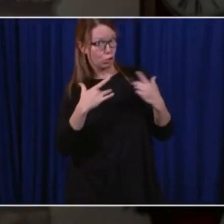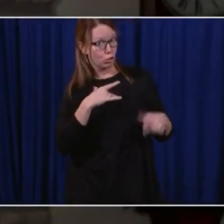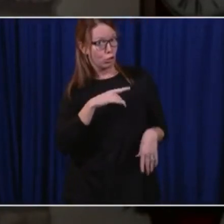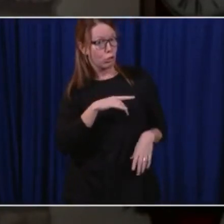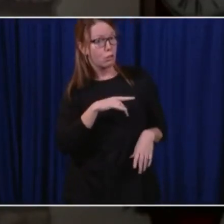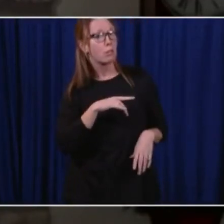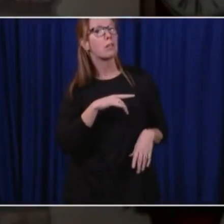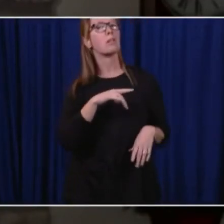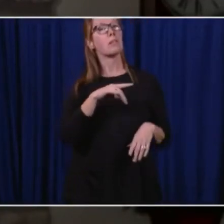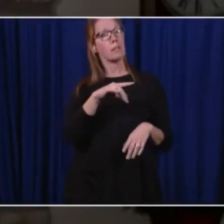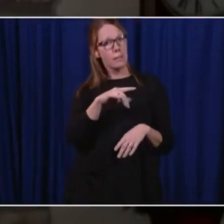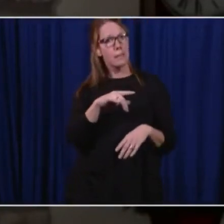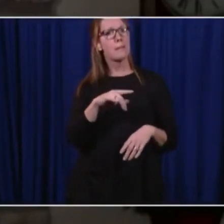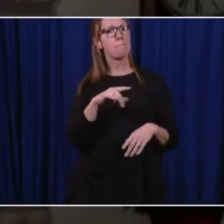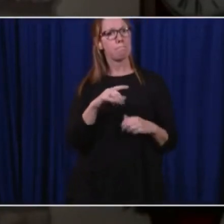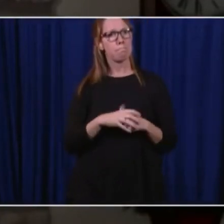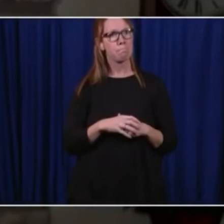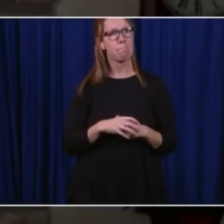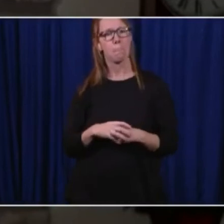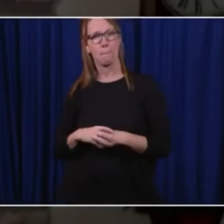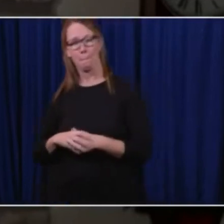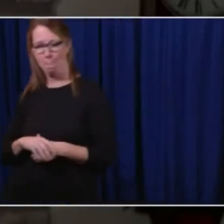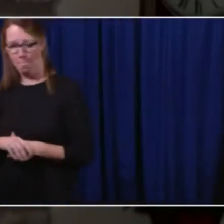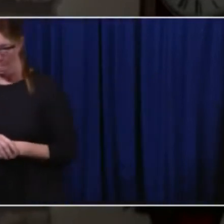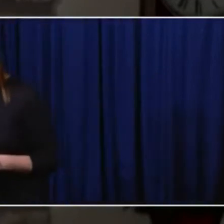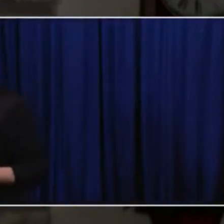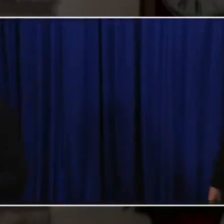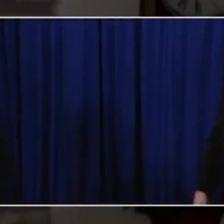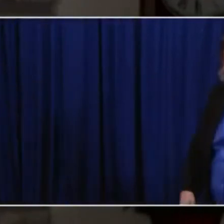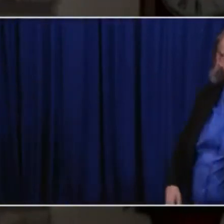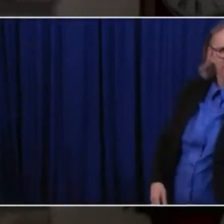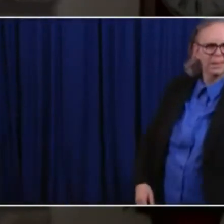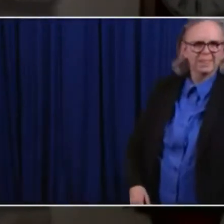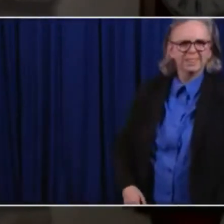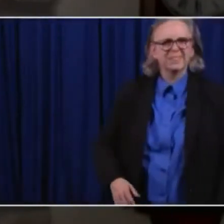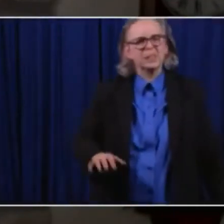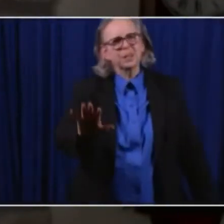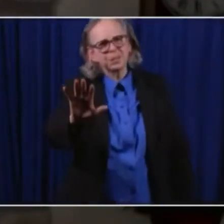forward into other phases? Well, it doesn't, it does not concern me.